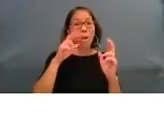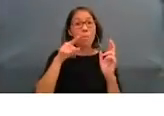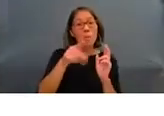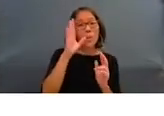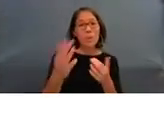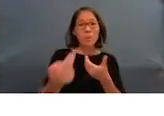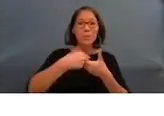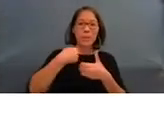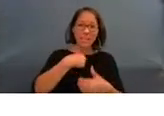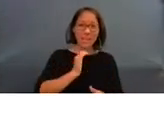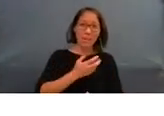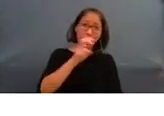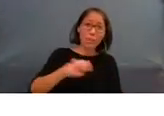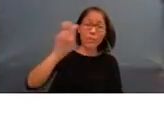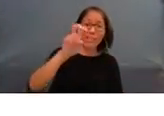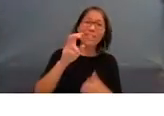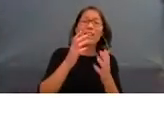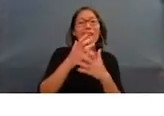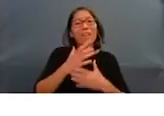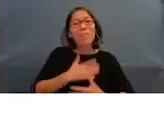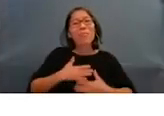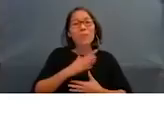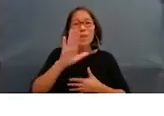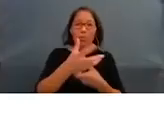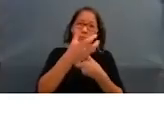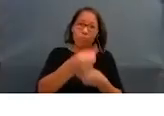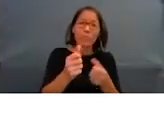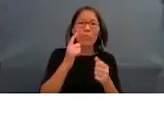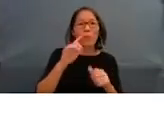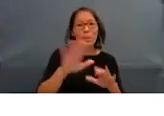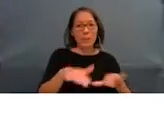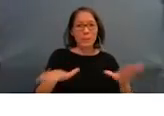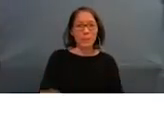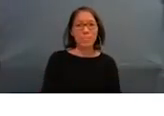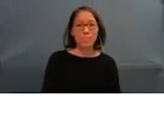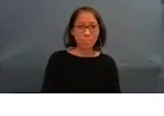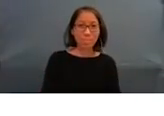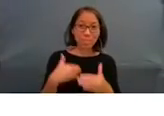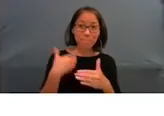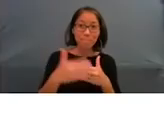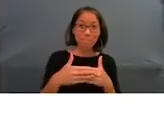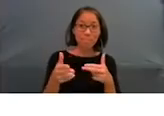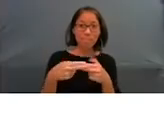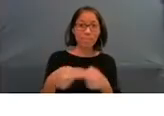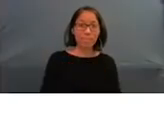this journey, and we so appreciate you for trusting us with your child. Next slide.